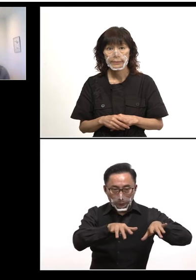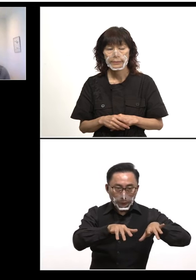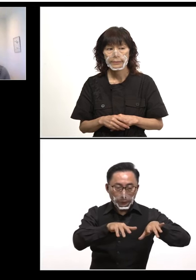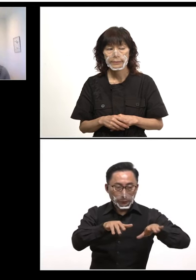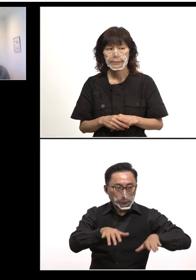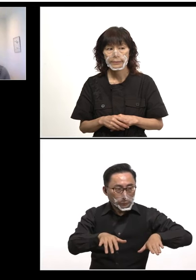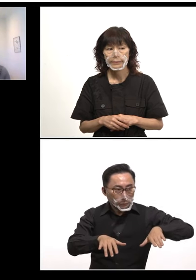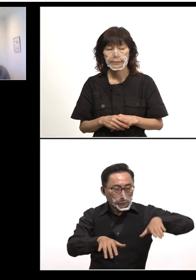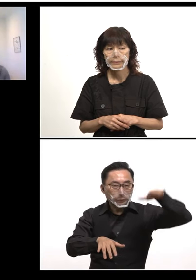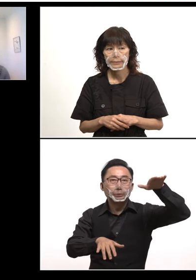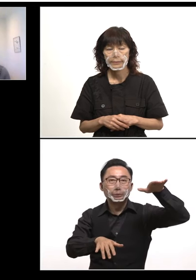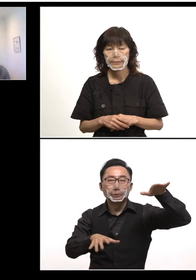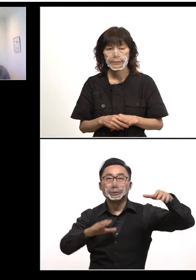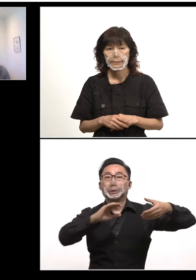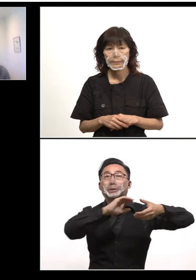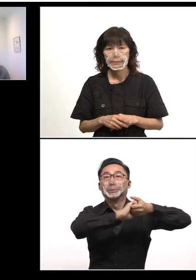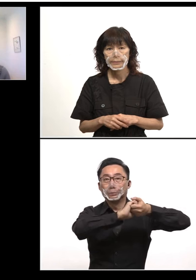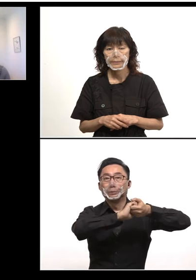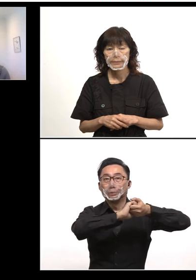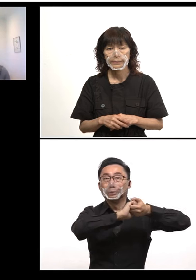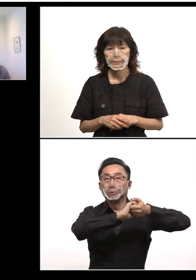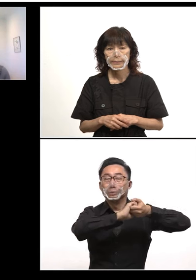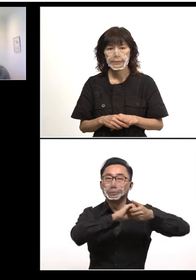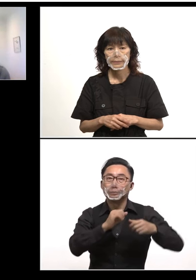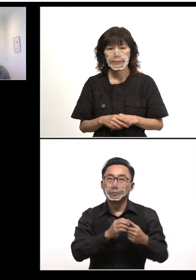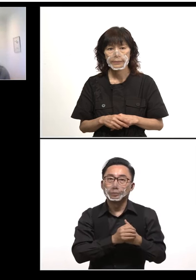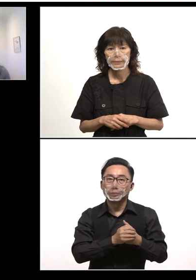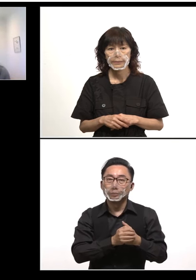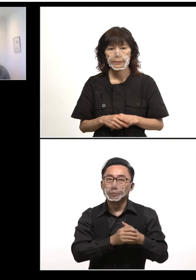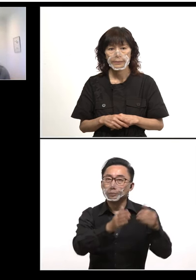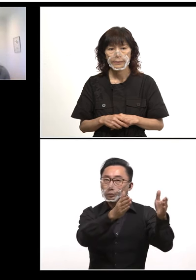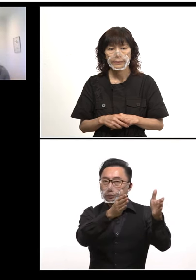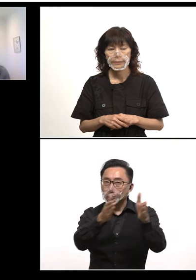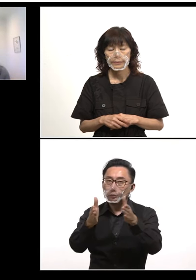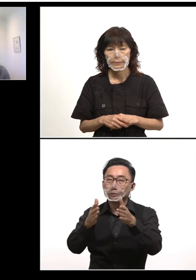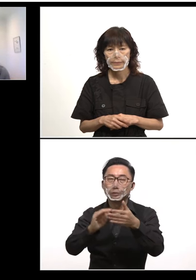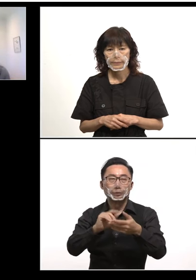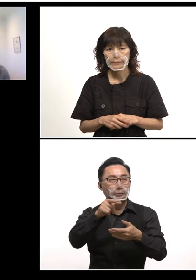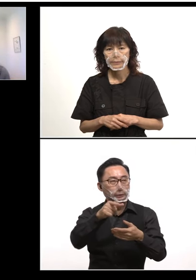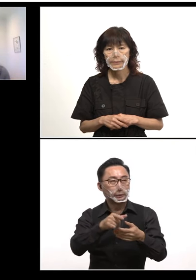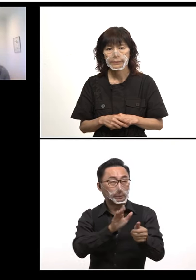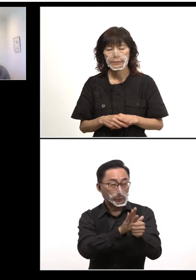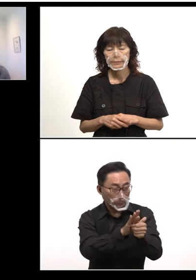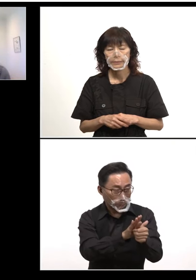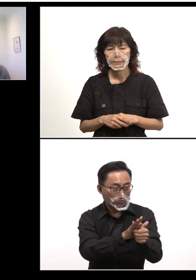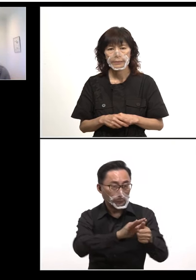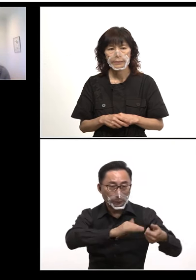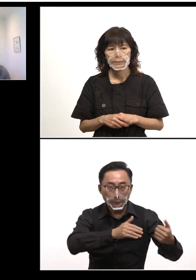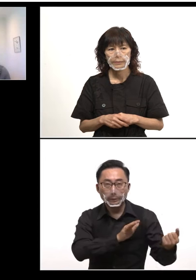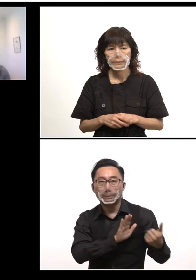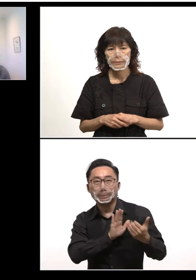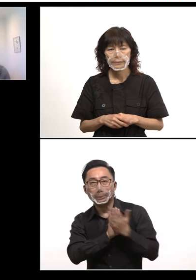to almost reversing the whole situation that John is learning from him. I myself am a co-director. I work